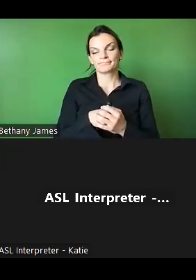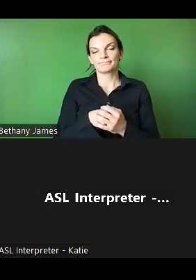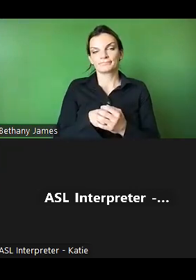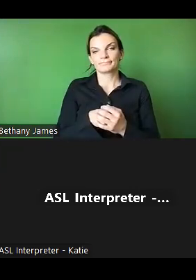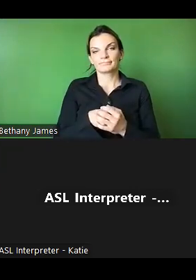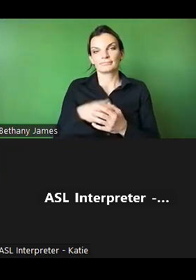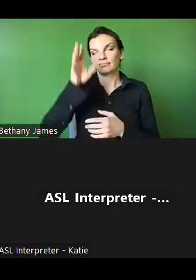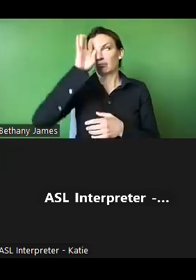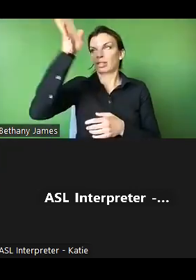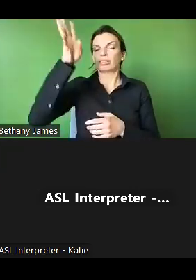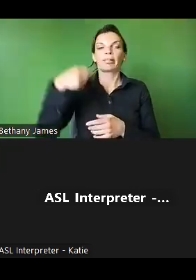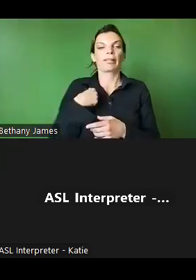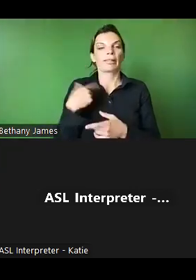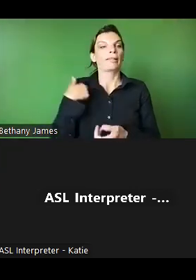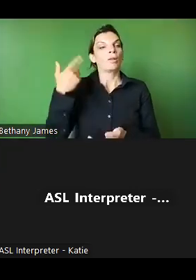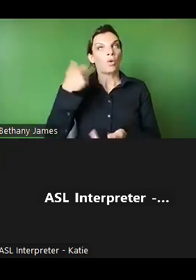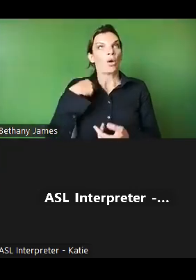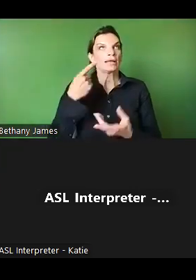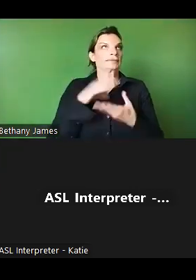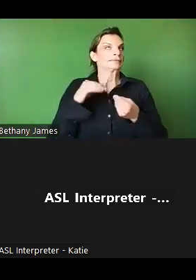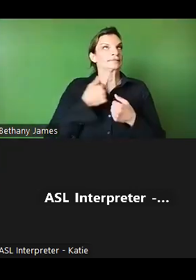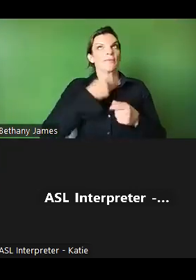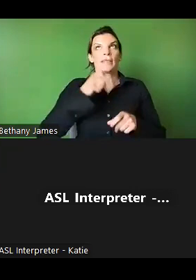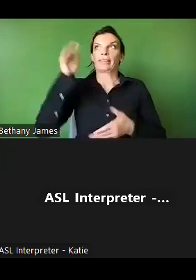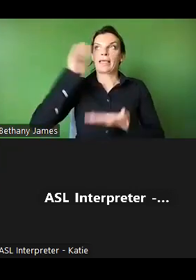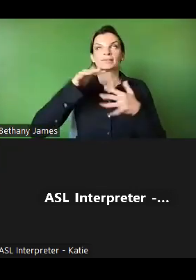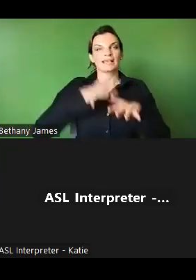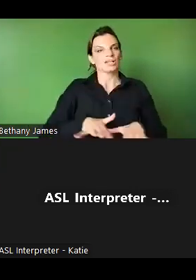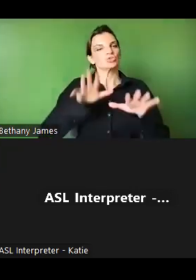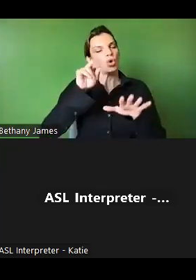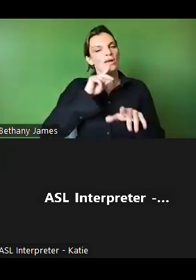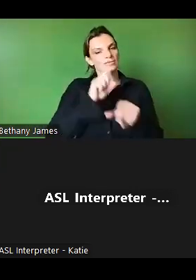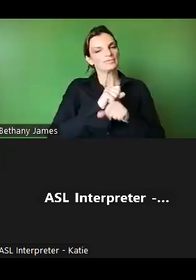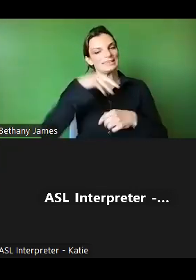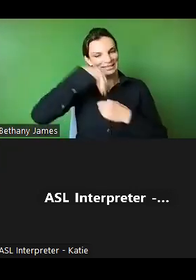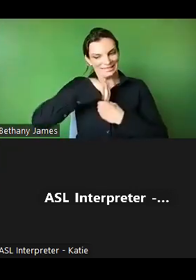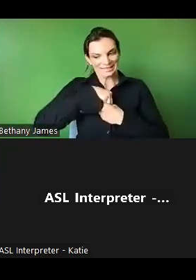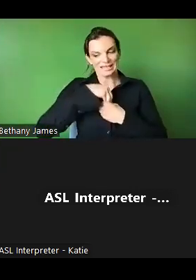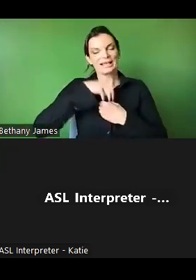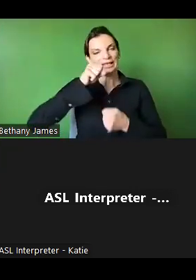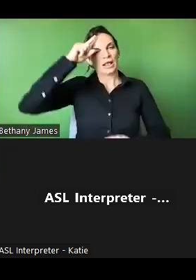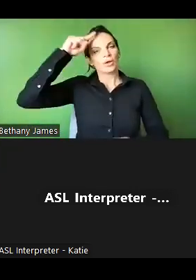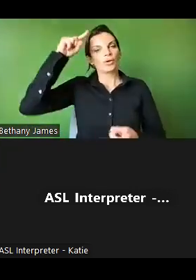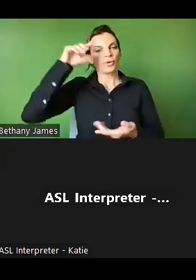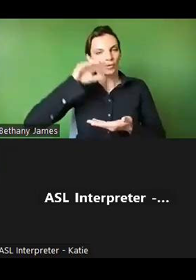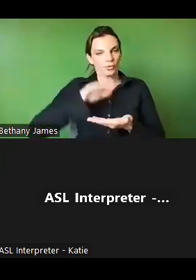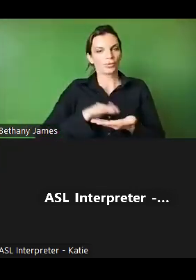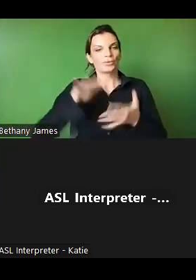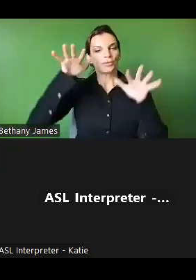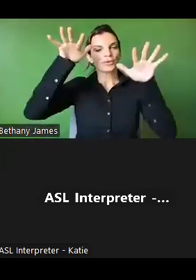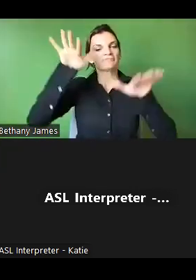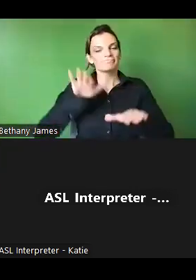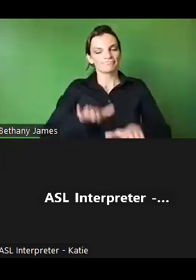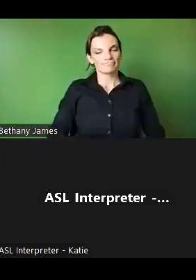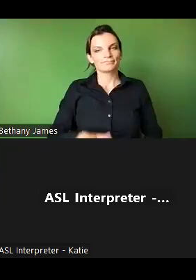less anxious, but to actually obtain physiologically measurable results of reduced